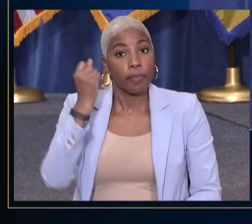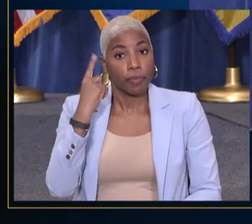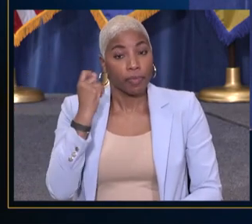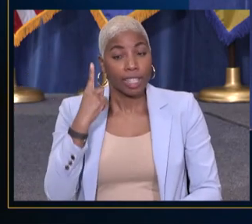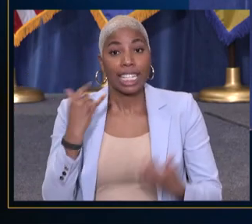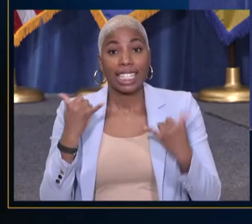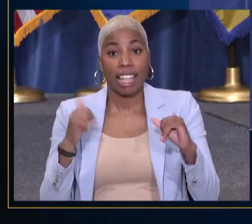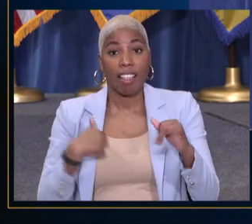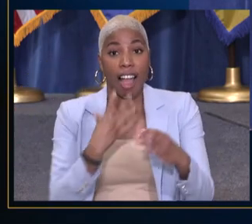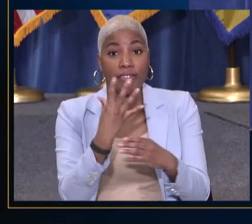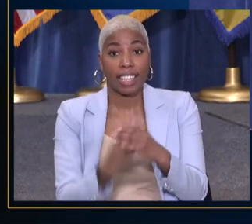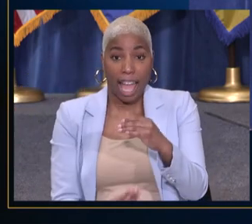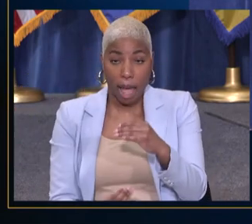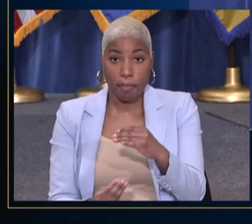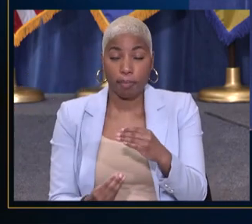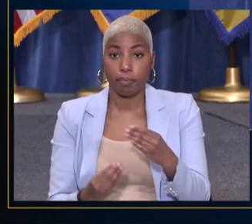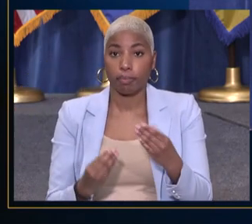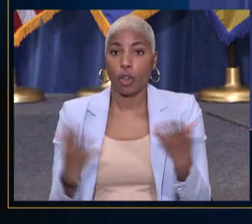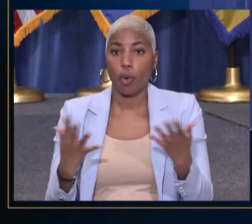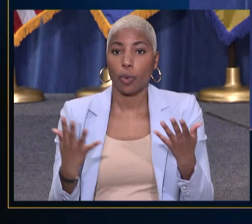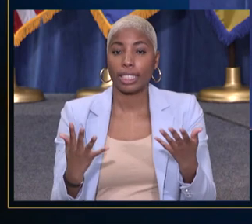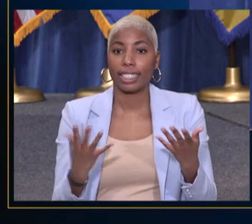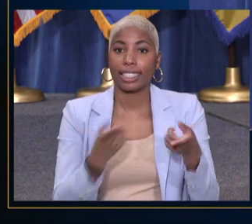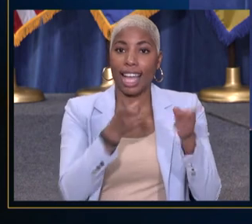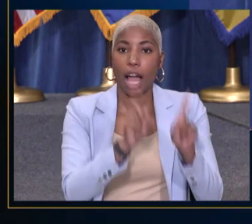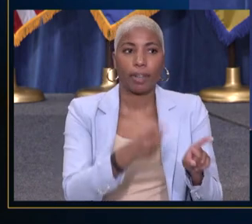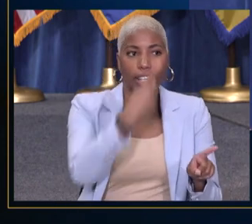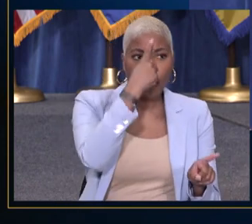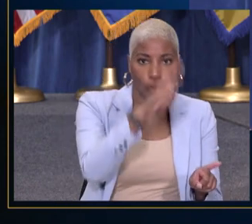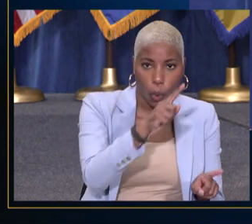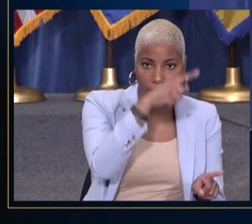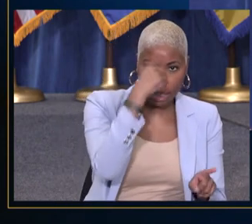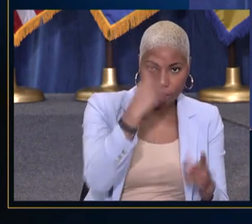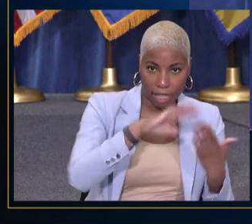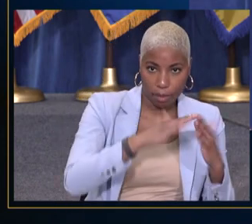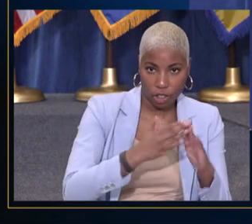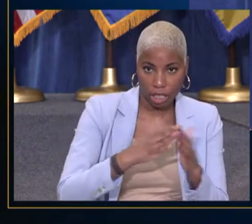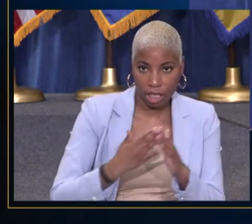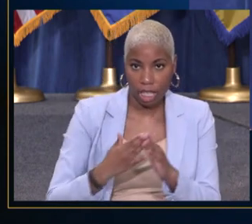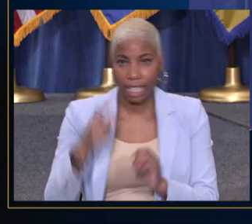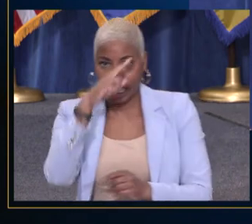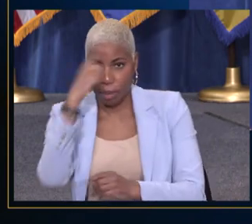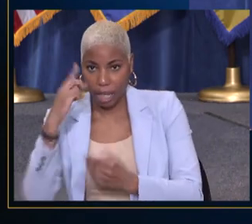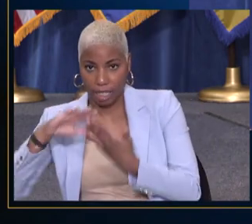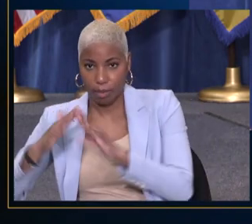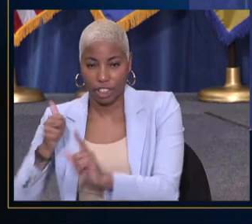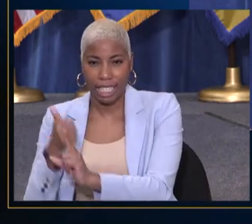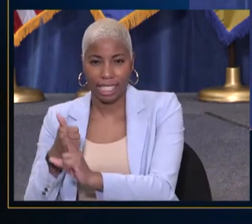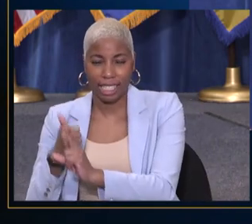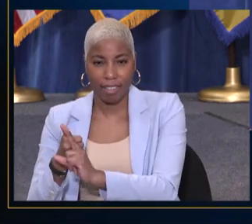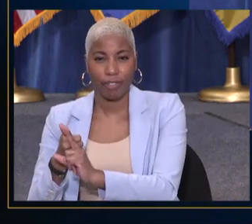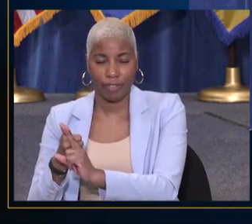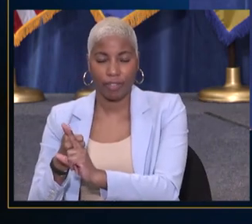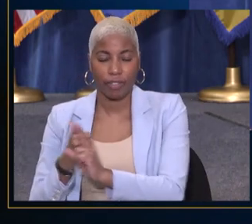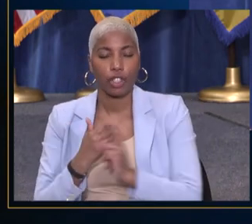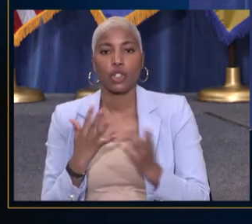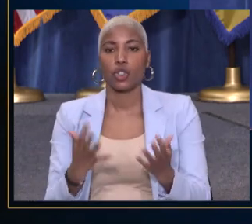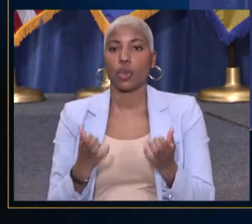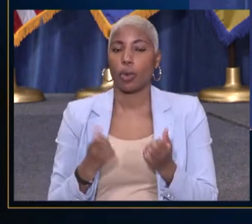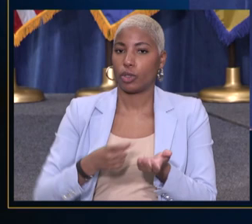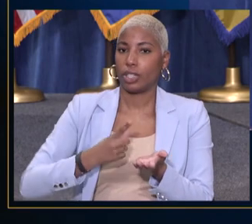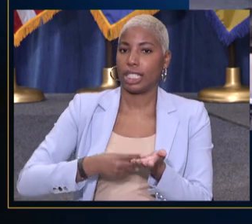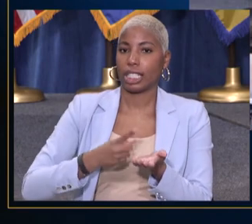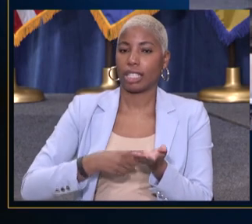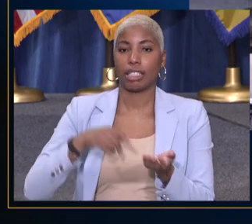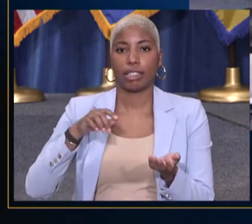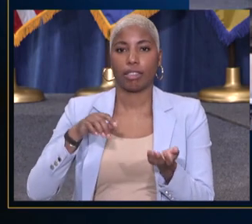is being done on behalf of the black community and the community itself. So I want to start with you, Mayor